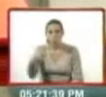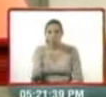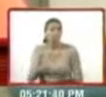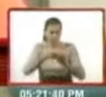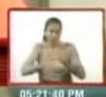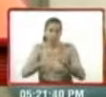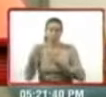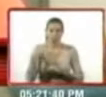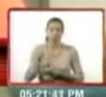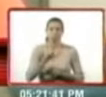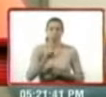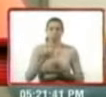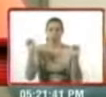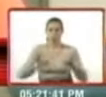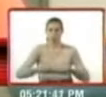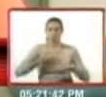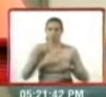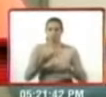Justice.